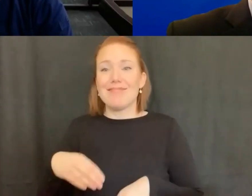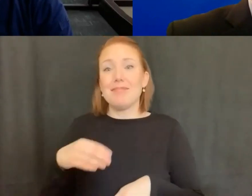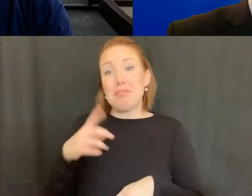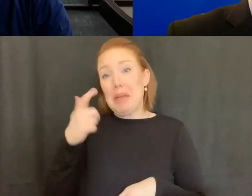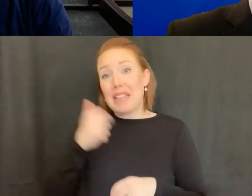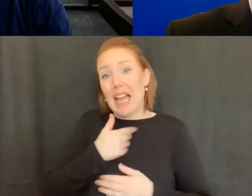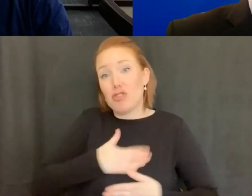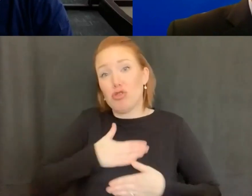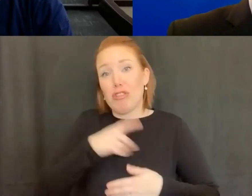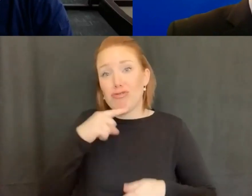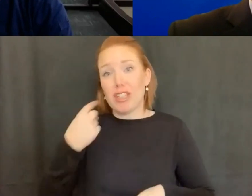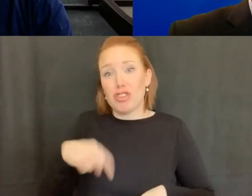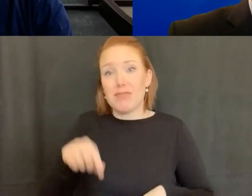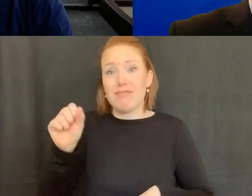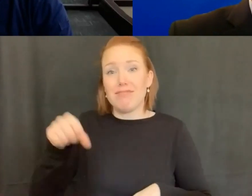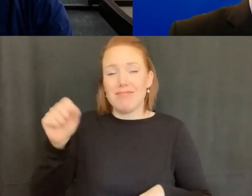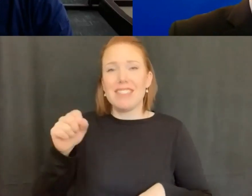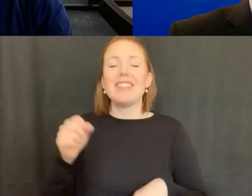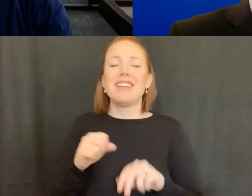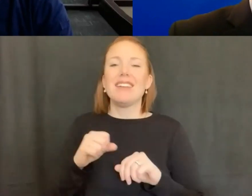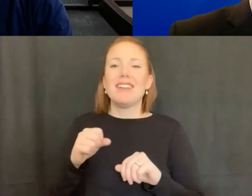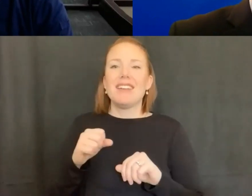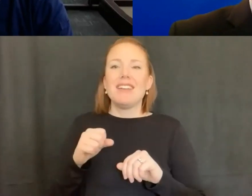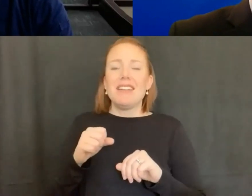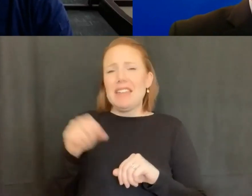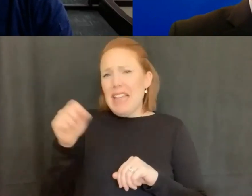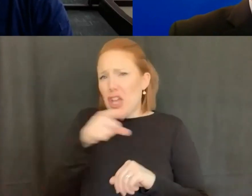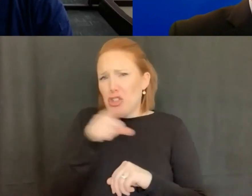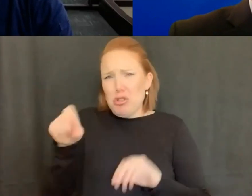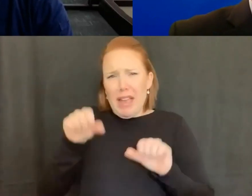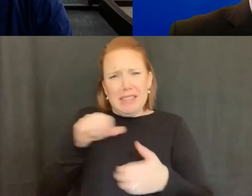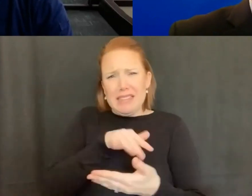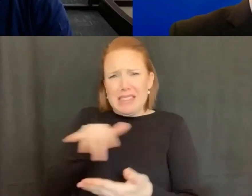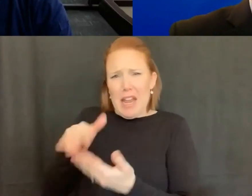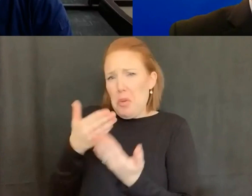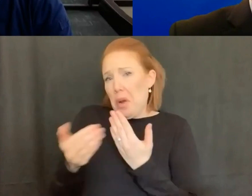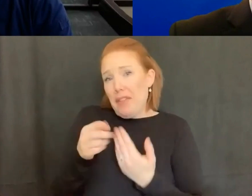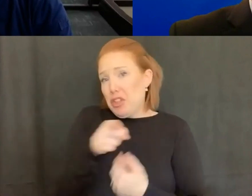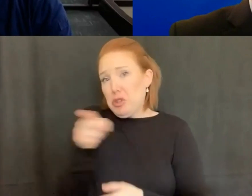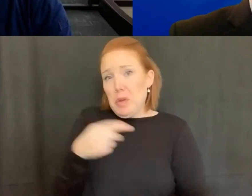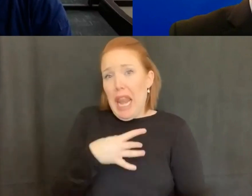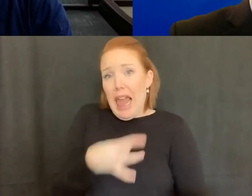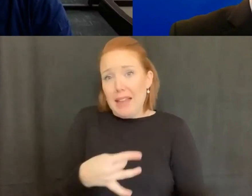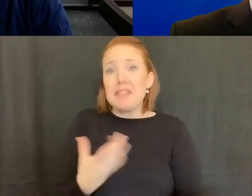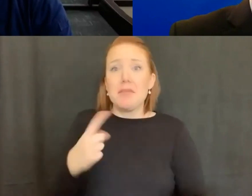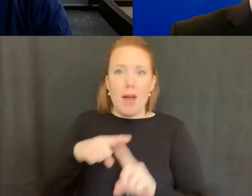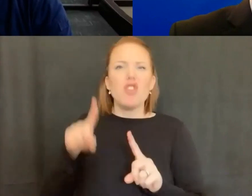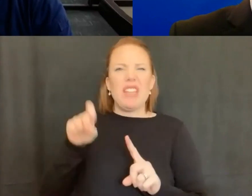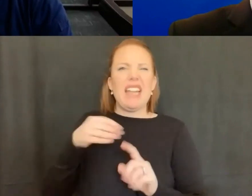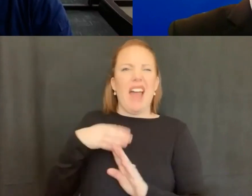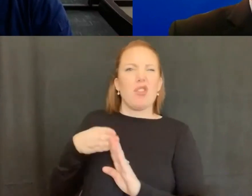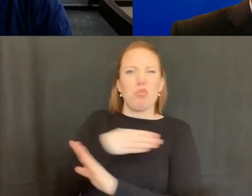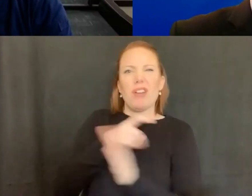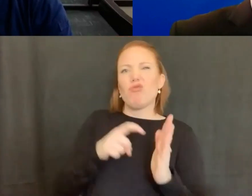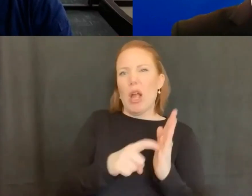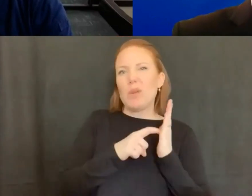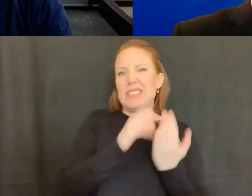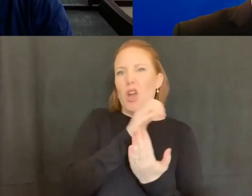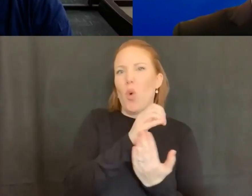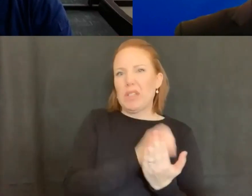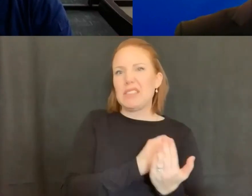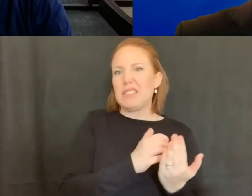it. But you can study whatever you like, as long as you also have those prerequisite courses.